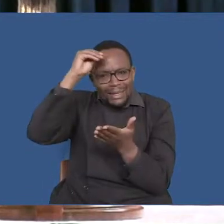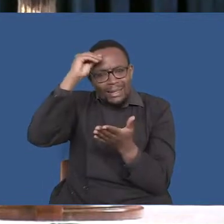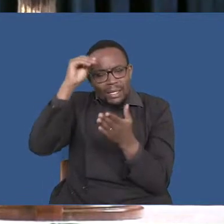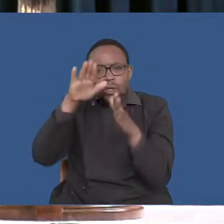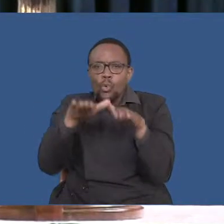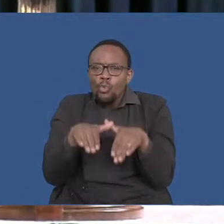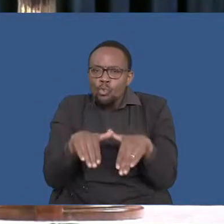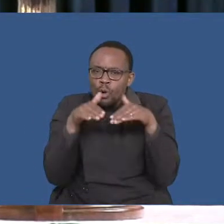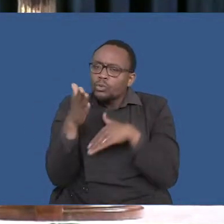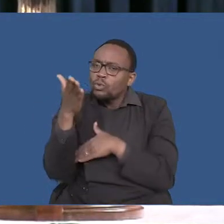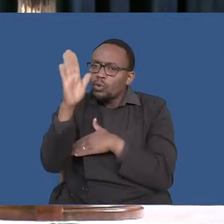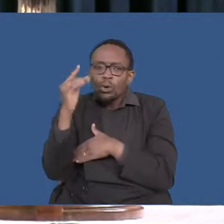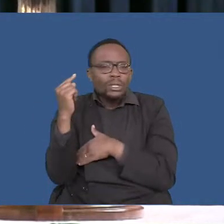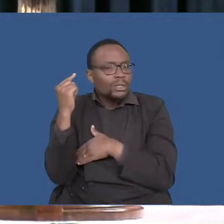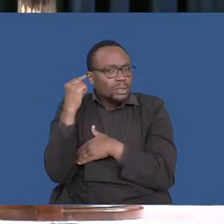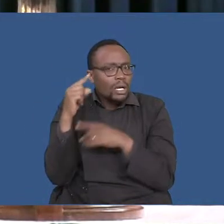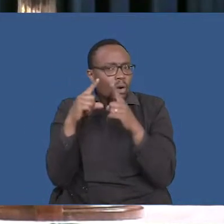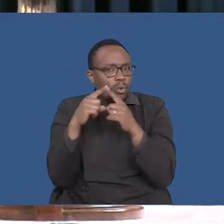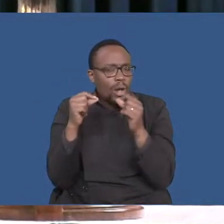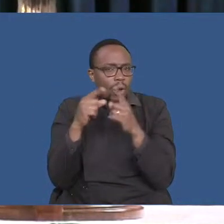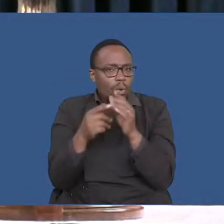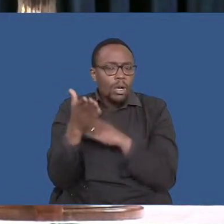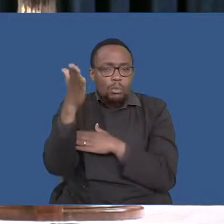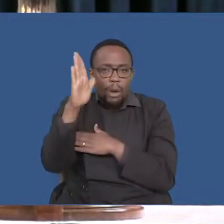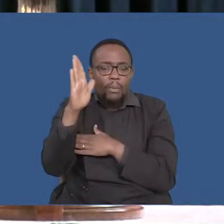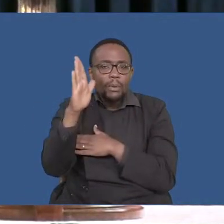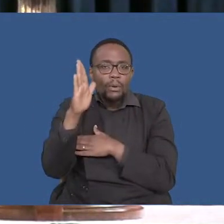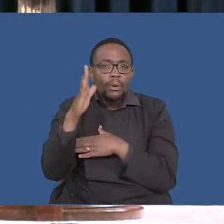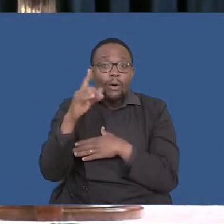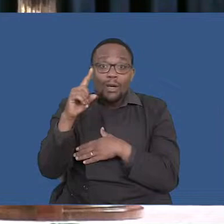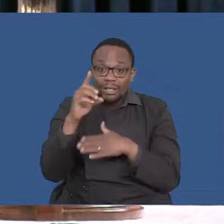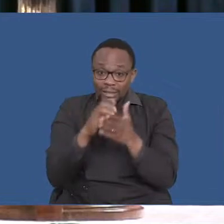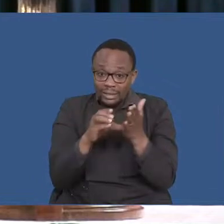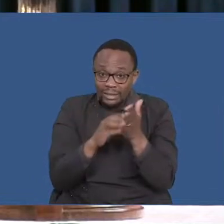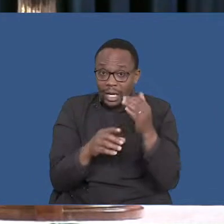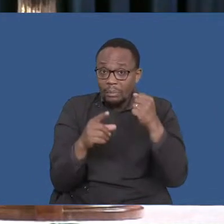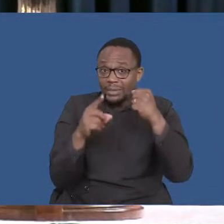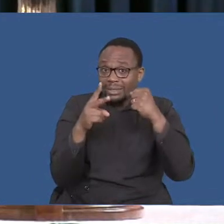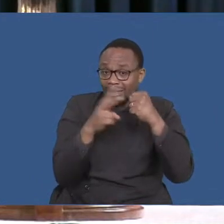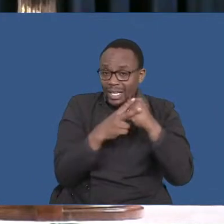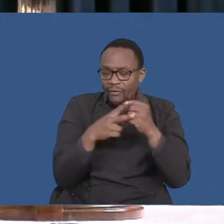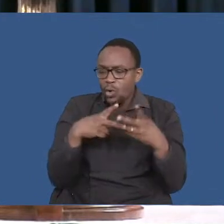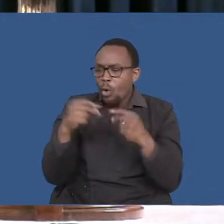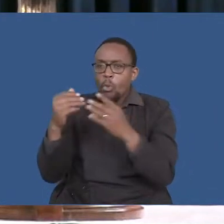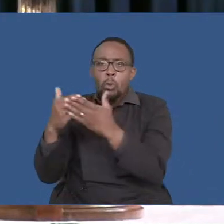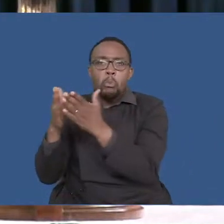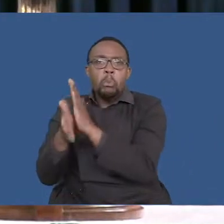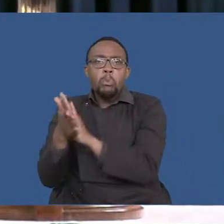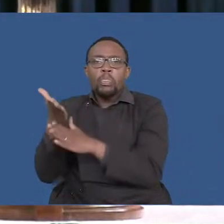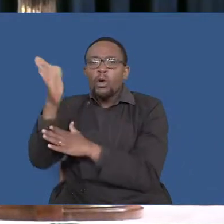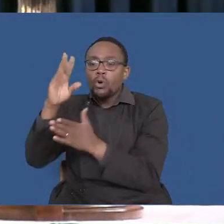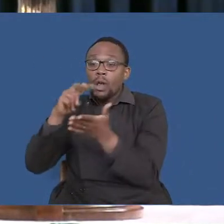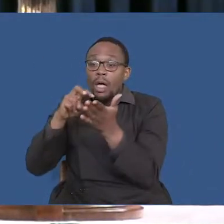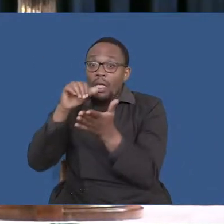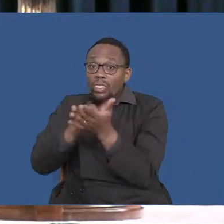and hear from him. These guys went to Ai, first of all in chapter 6, before they heard from God. That's why they were beaten